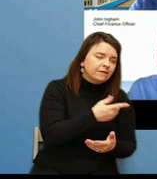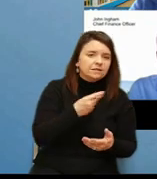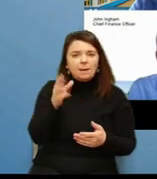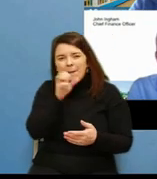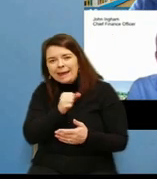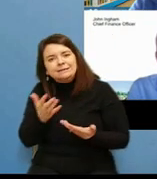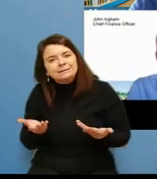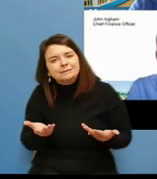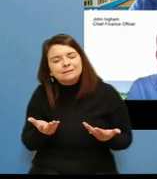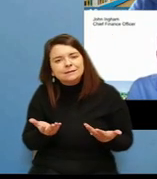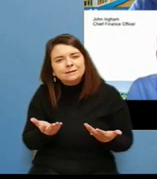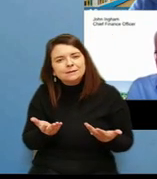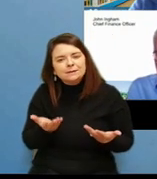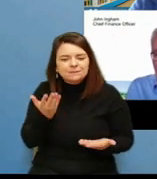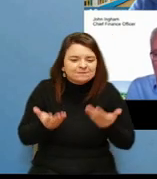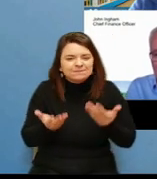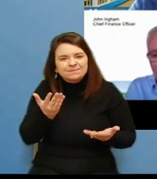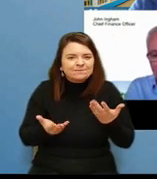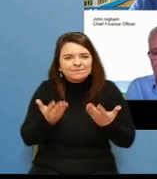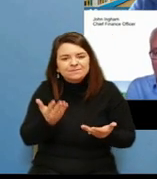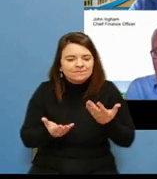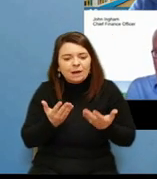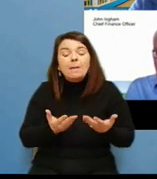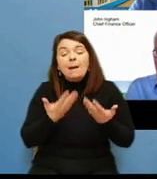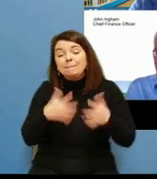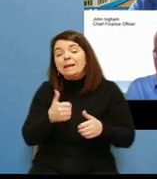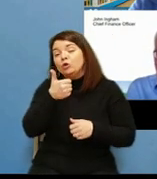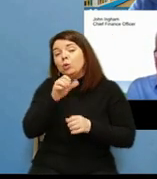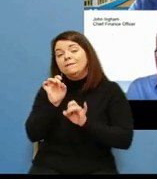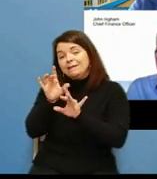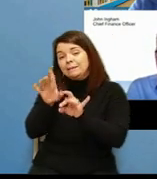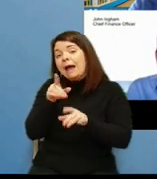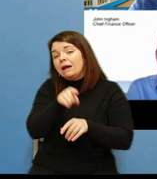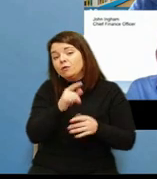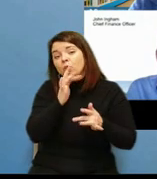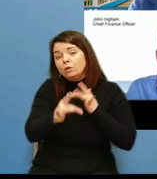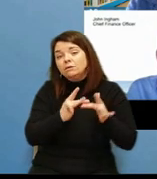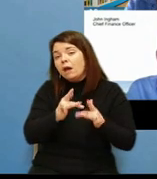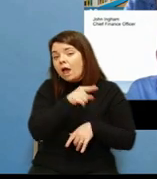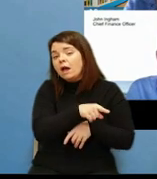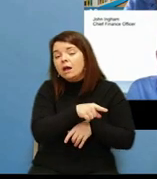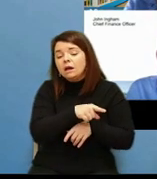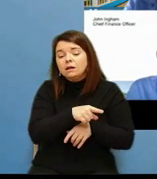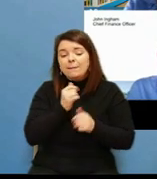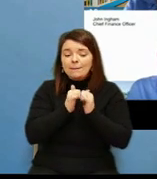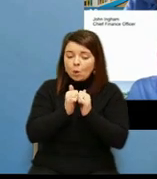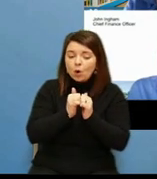of sense of Marmite about usage of digital solutions. So just want to say that there has been some good feedback on that as well. So